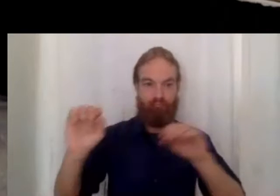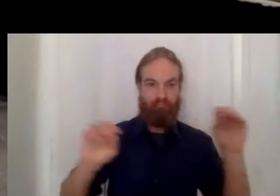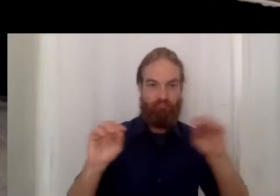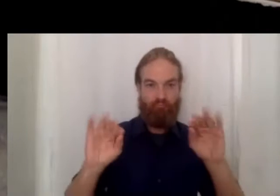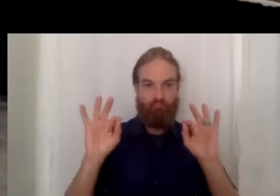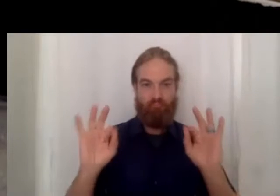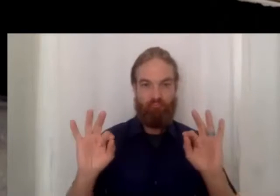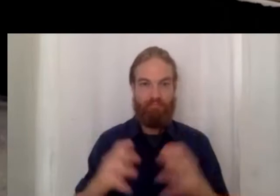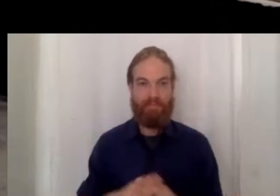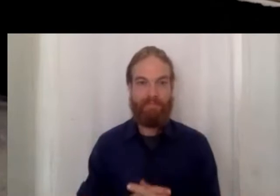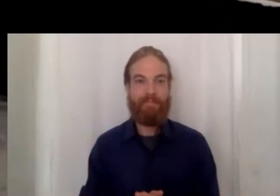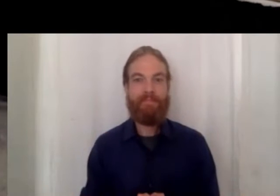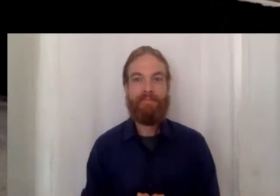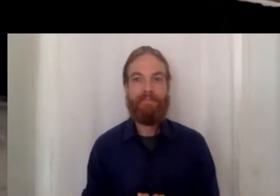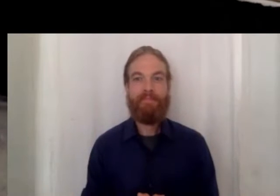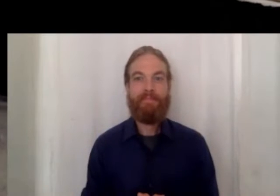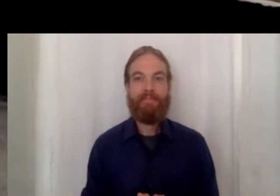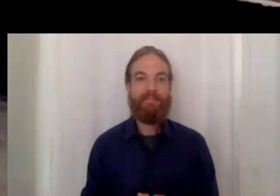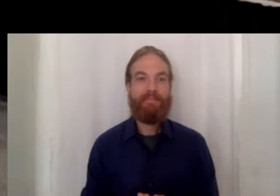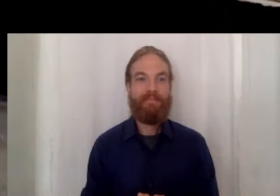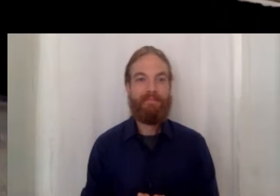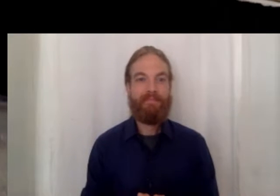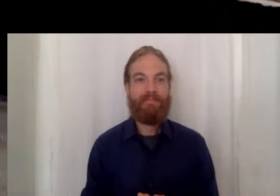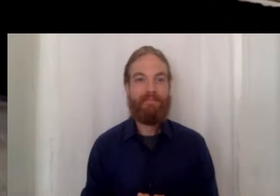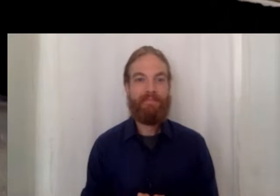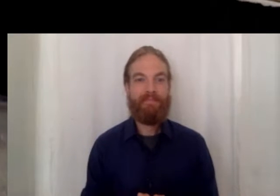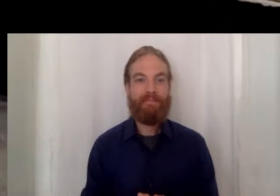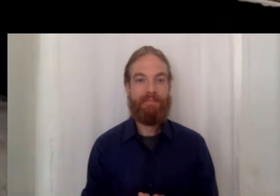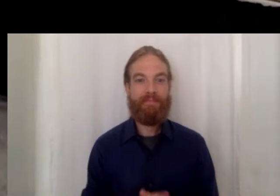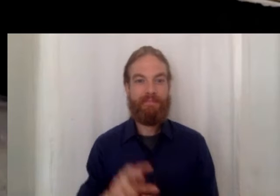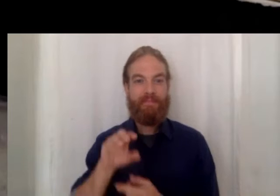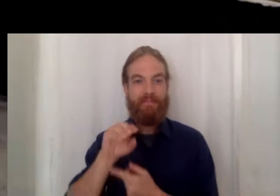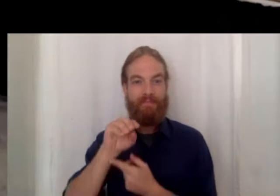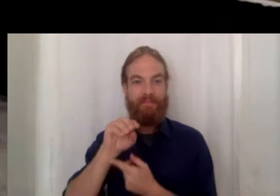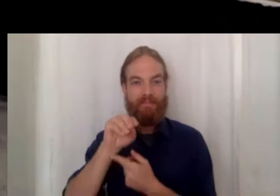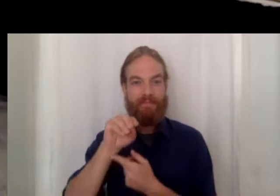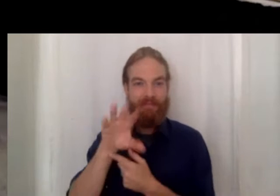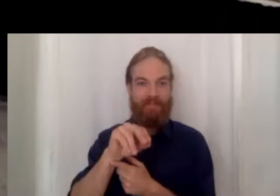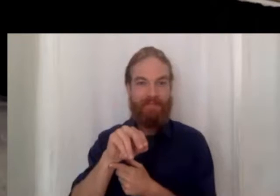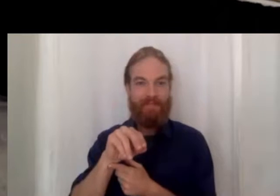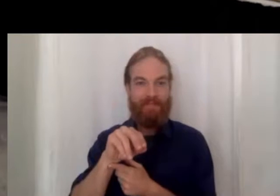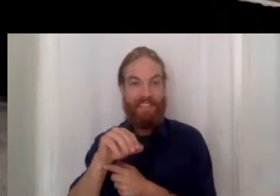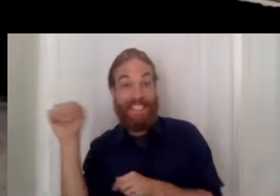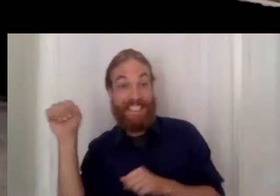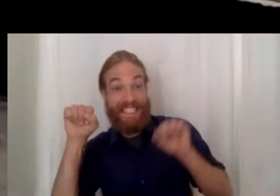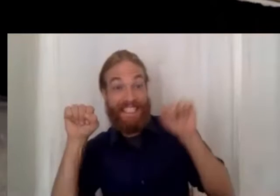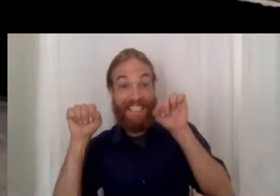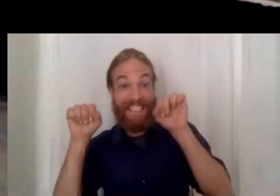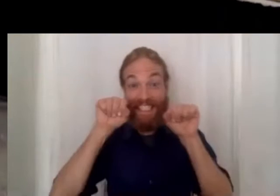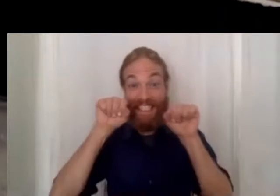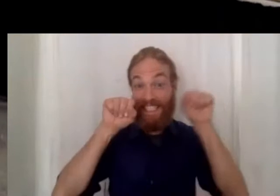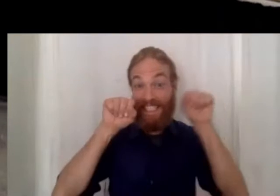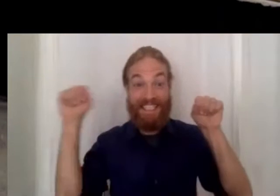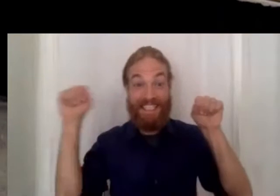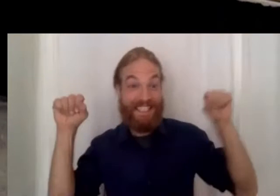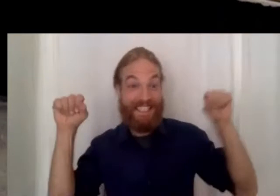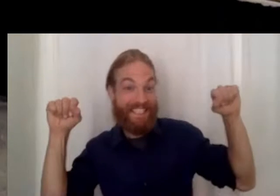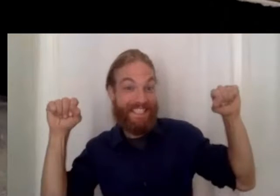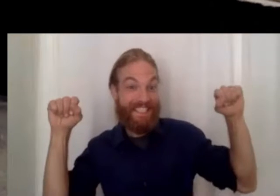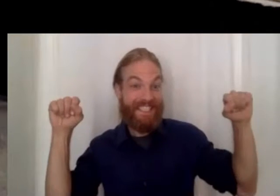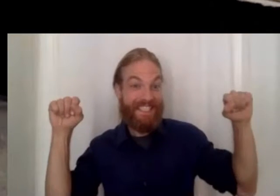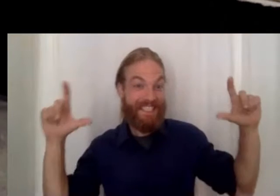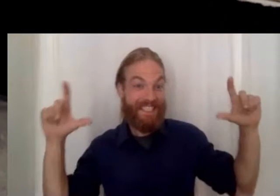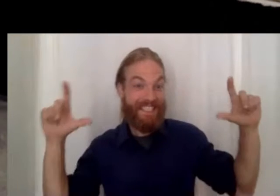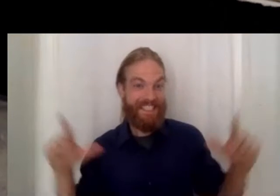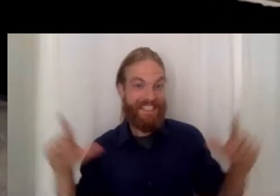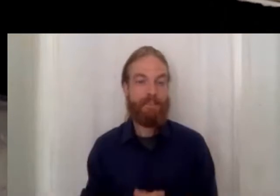All right, I think we're good. Thank you, Rose. Thank you. Rose. Thank you. And then if you wouldn't mind stepping in the middle. Oh, okay. Sir, if you